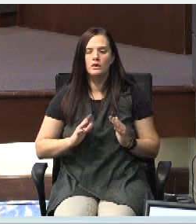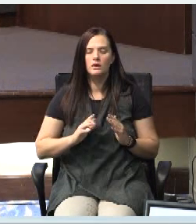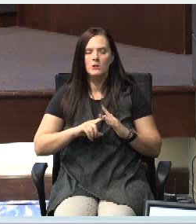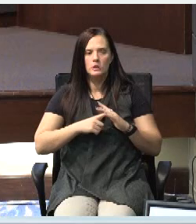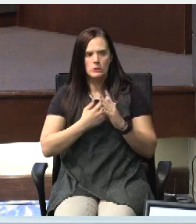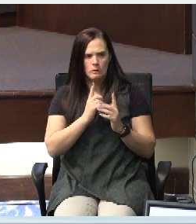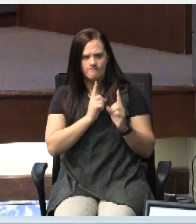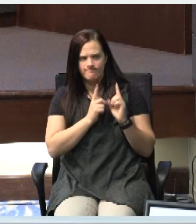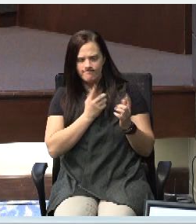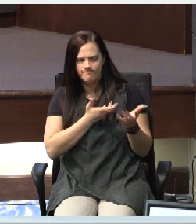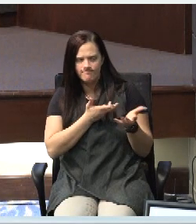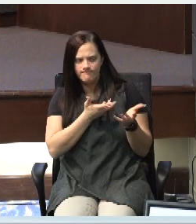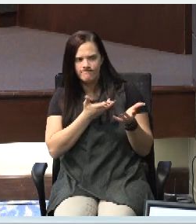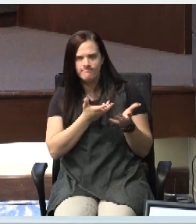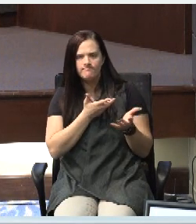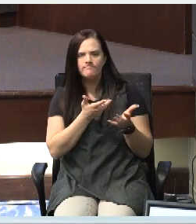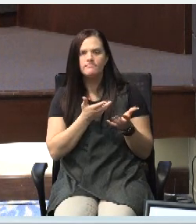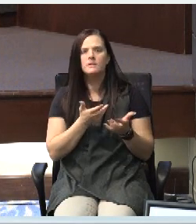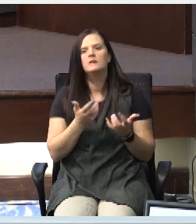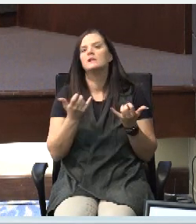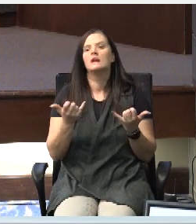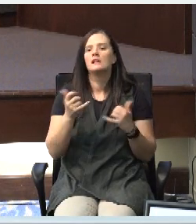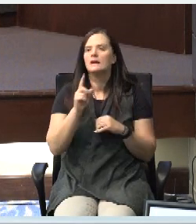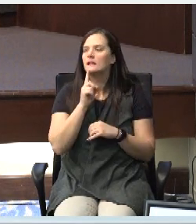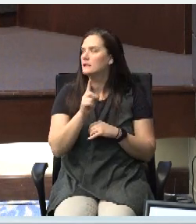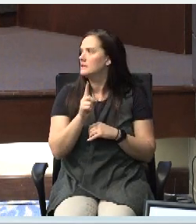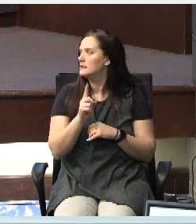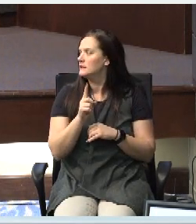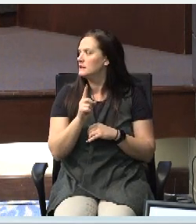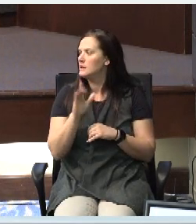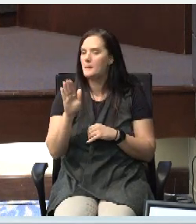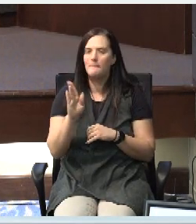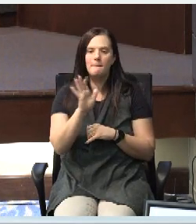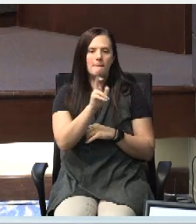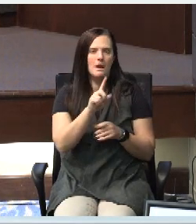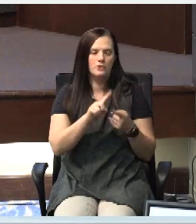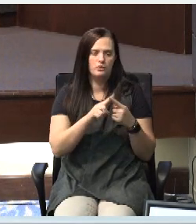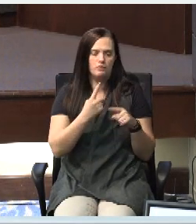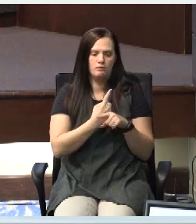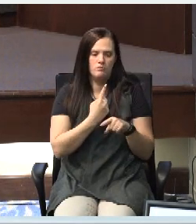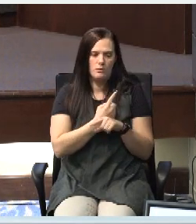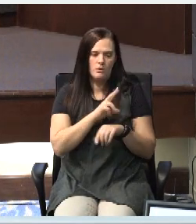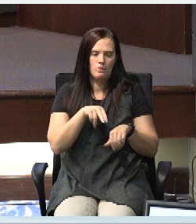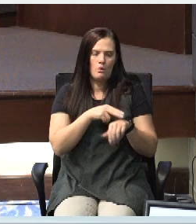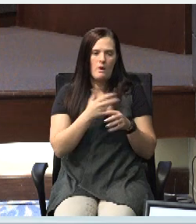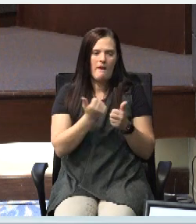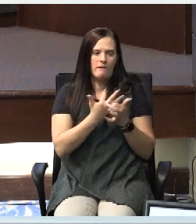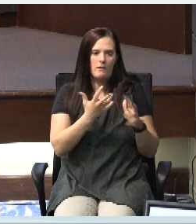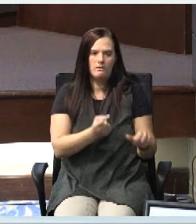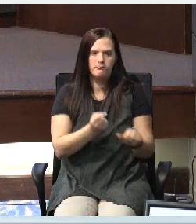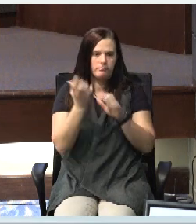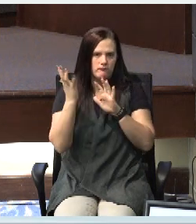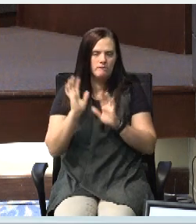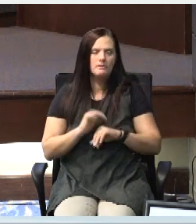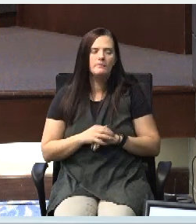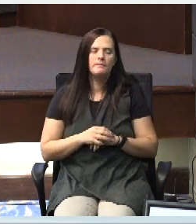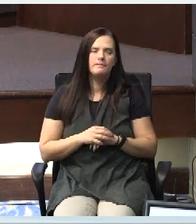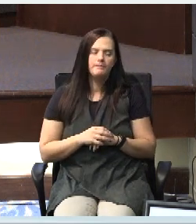dialogue. And today, it is back to its original state. We've gotten everything out of there. Wow.